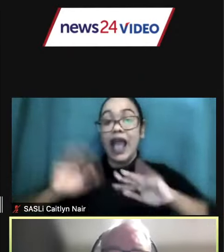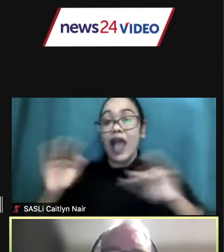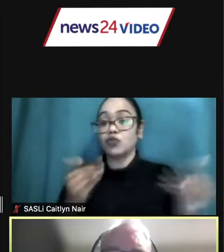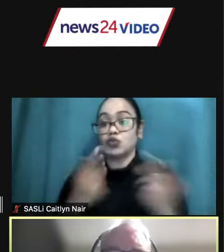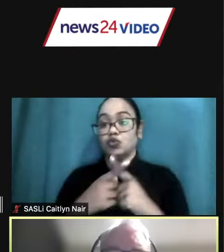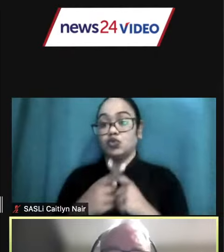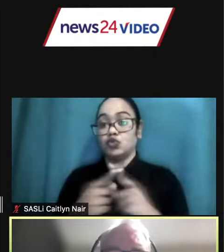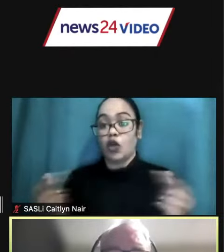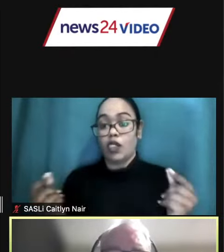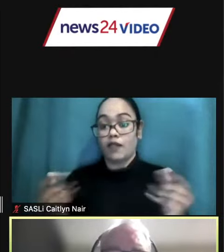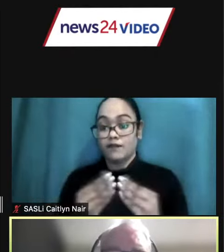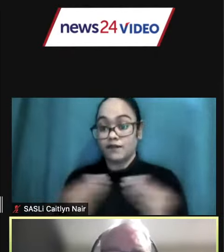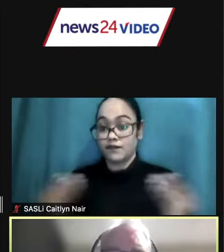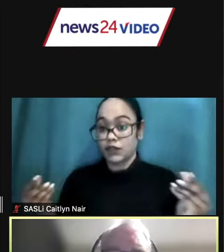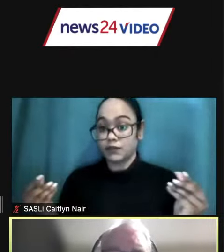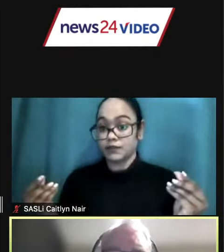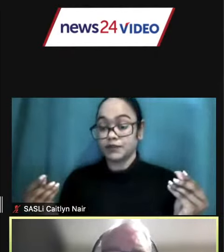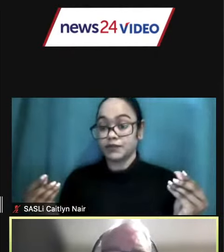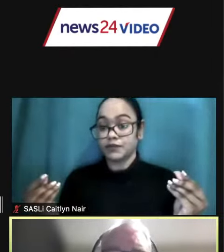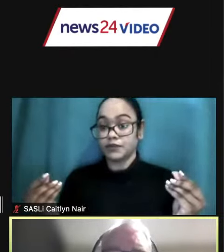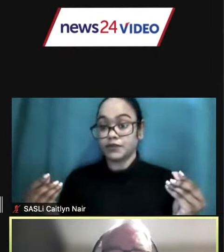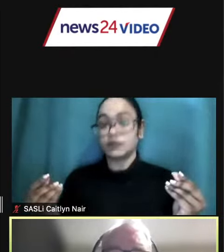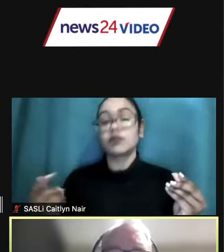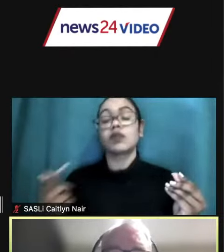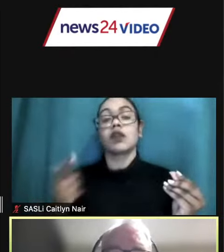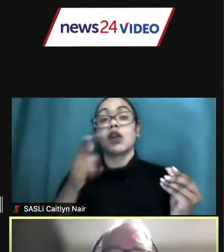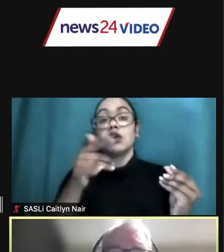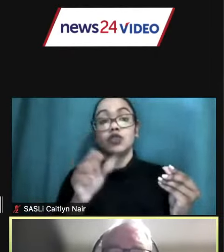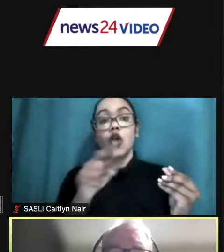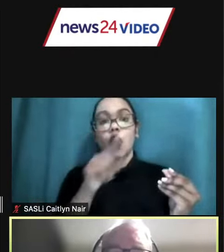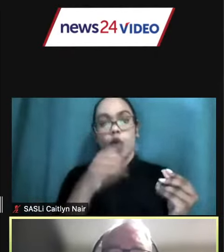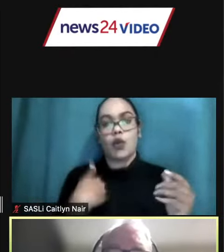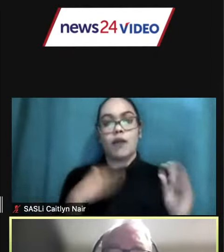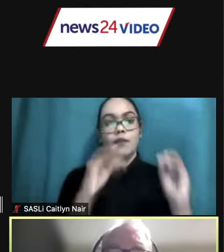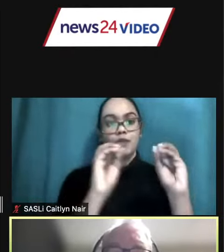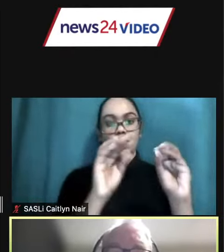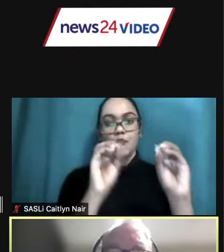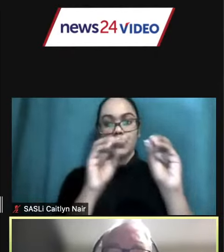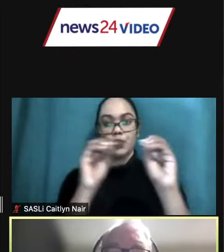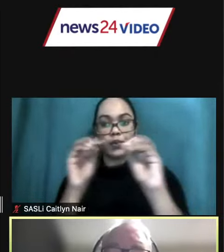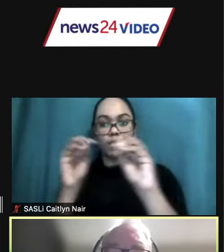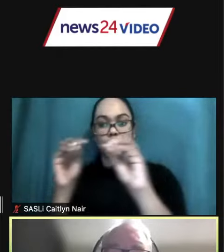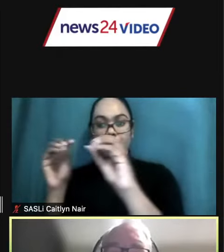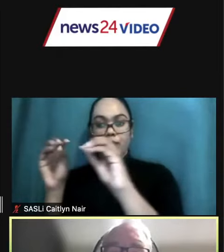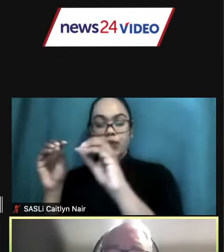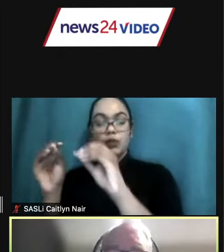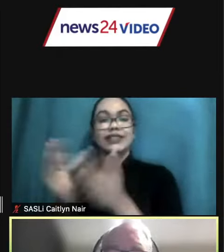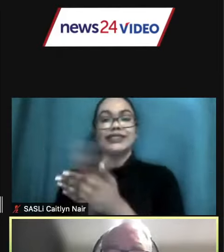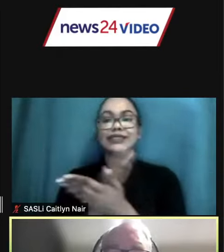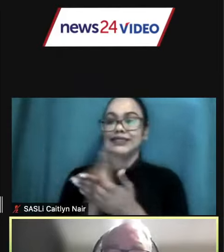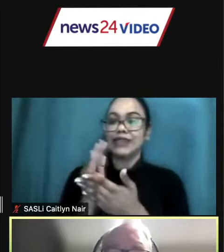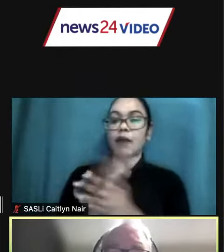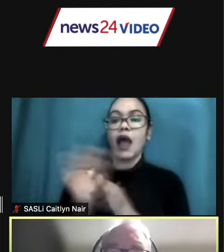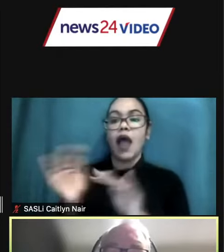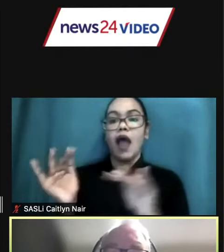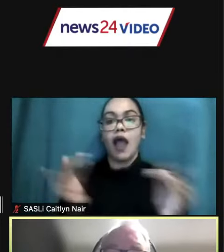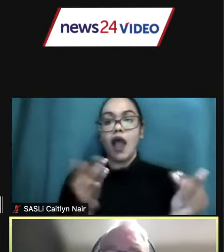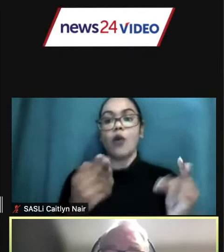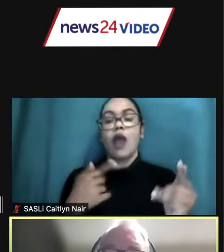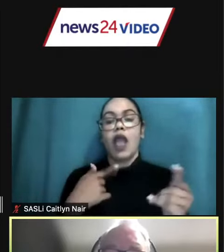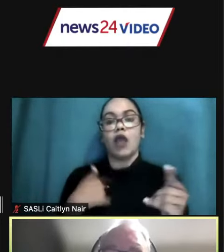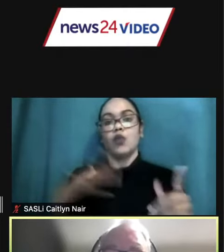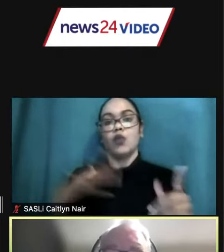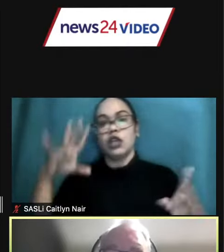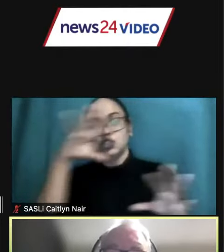listing some of the key mutations that we've flagged and the effect that these are predicted to have on how